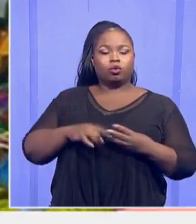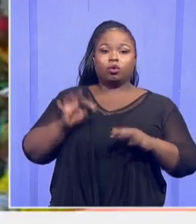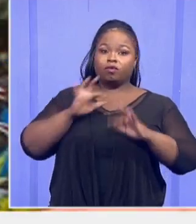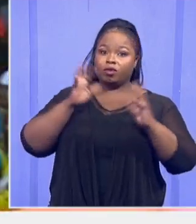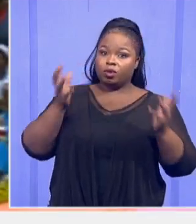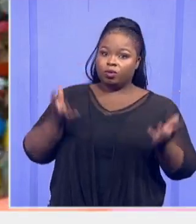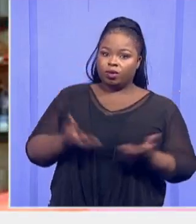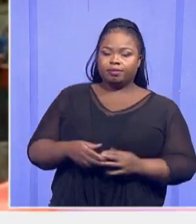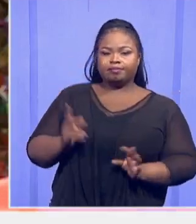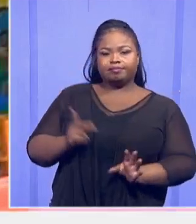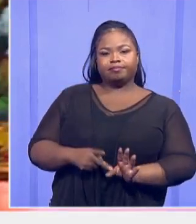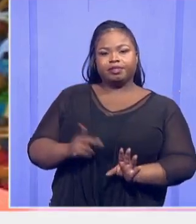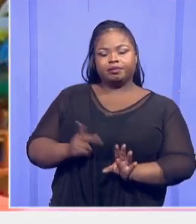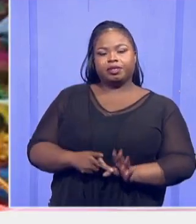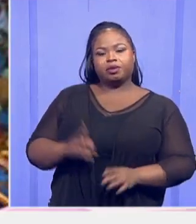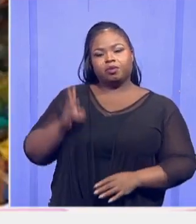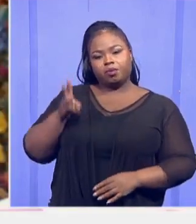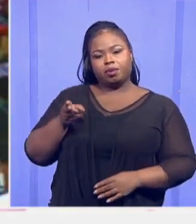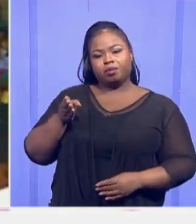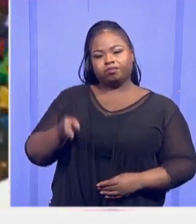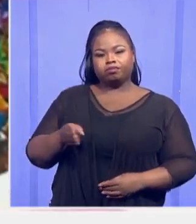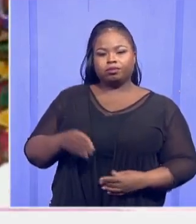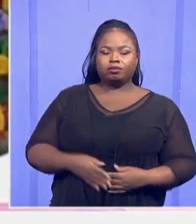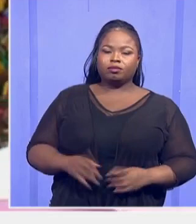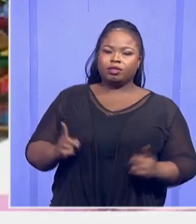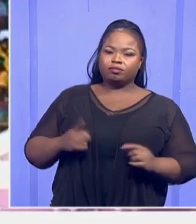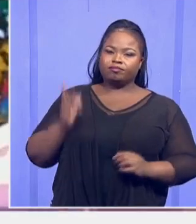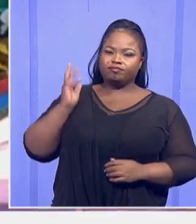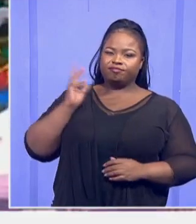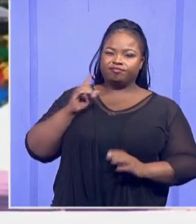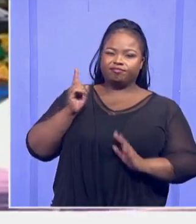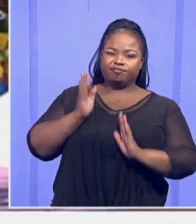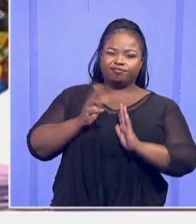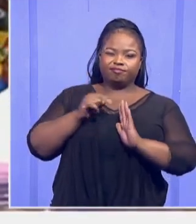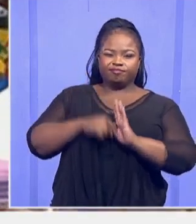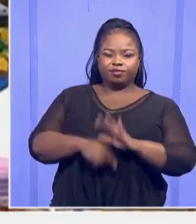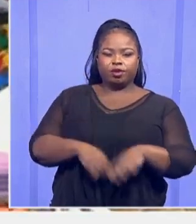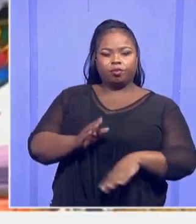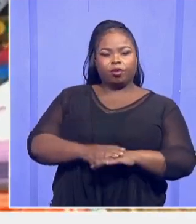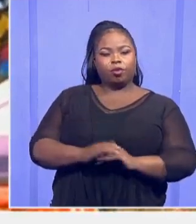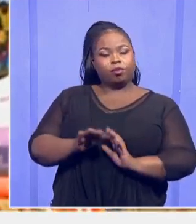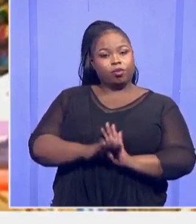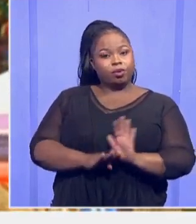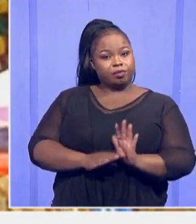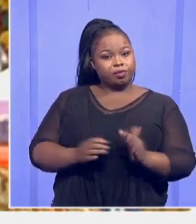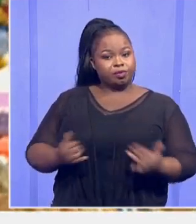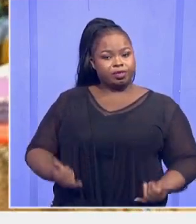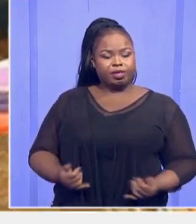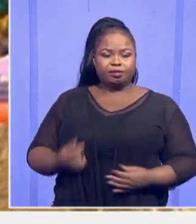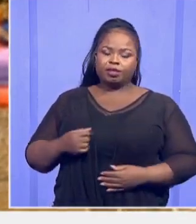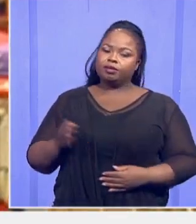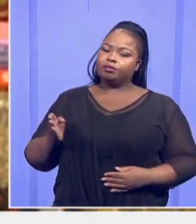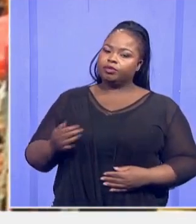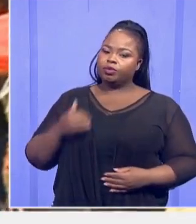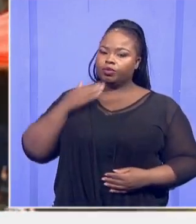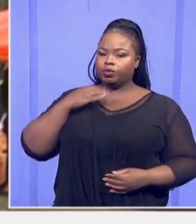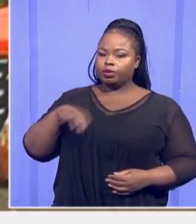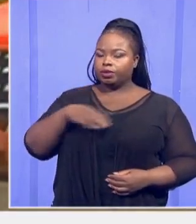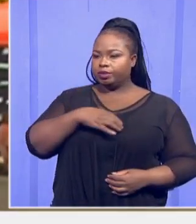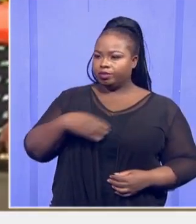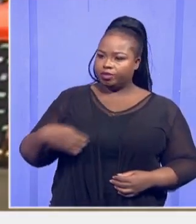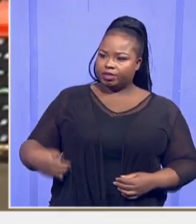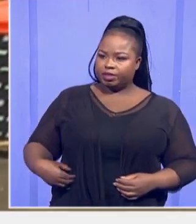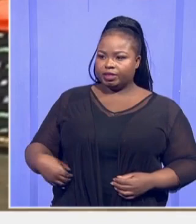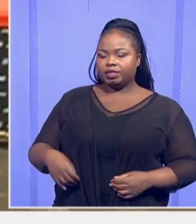who are going to participate in this. But to speak more about today's program, but also about the program, I'm joined by the president of